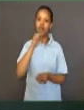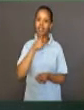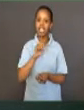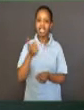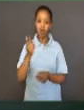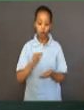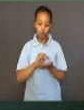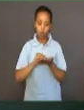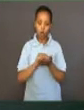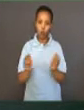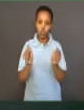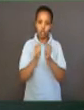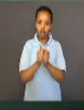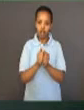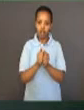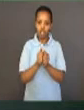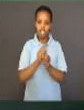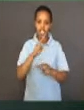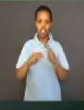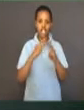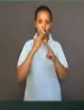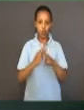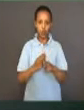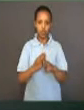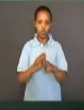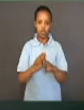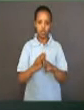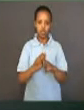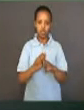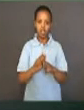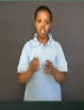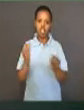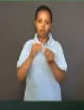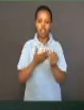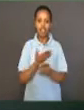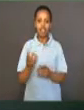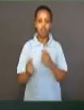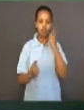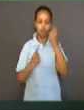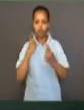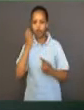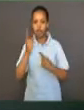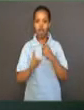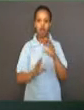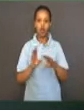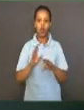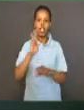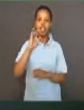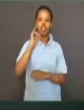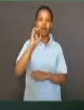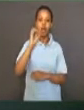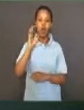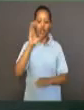molecules that helped the scientists understand biochemical theory